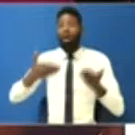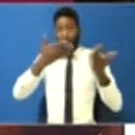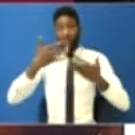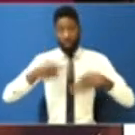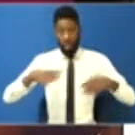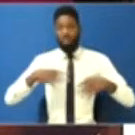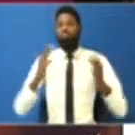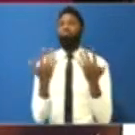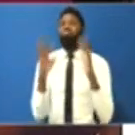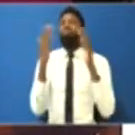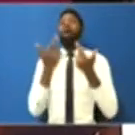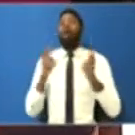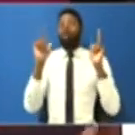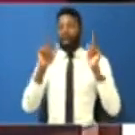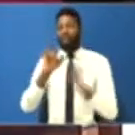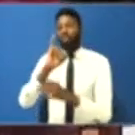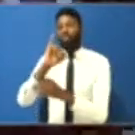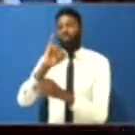polycap igade